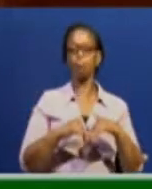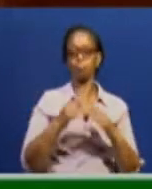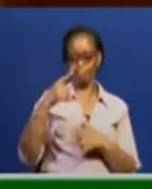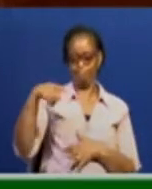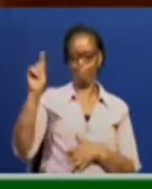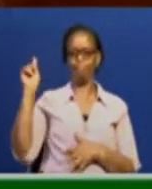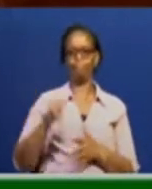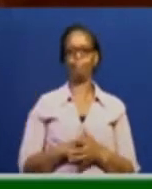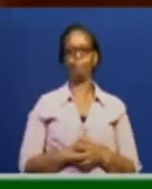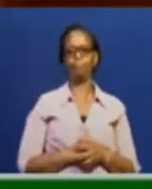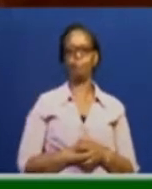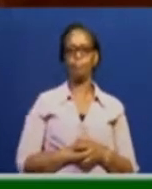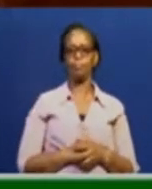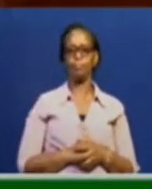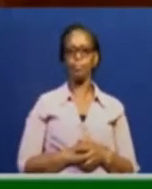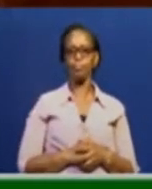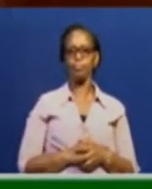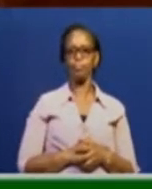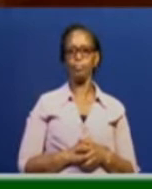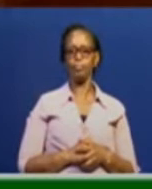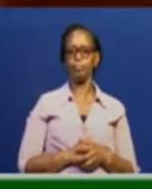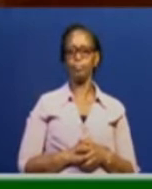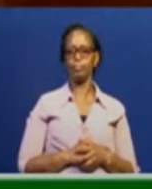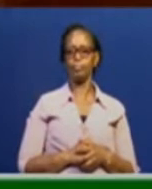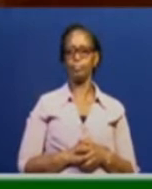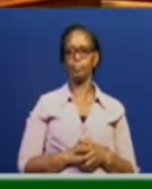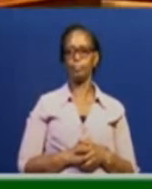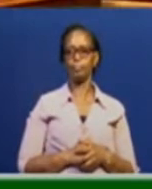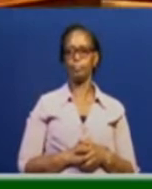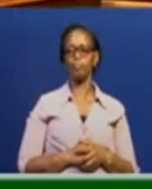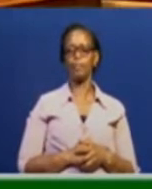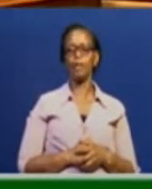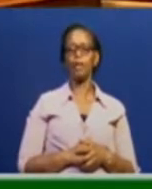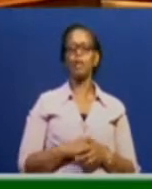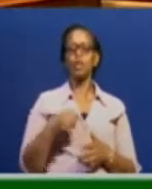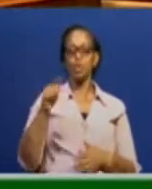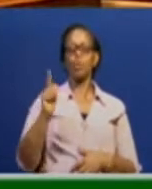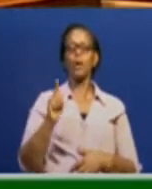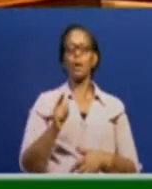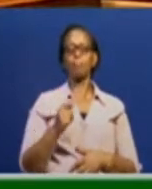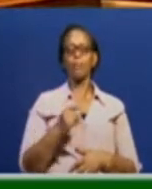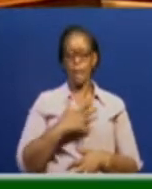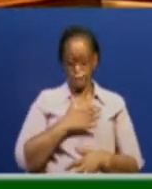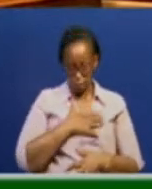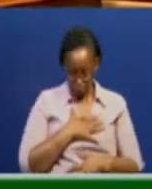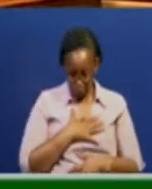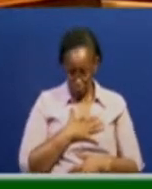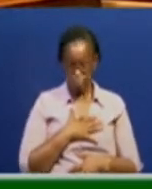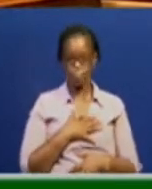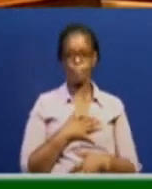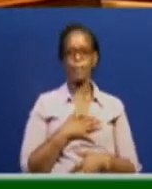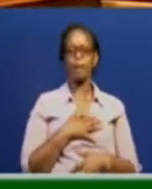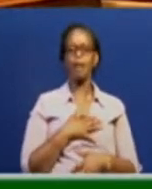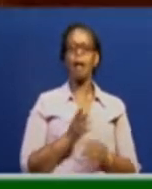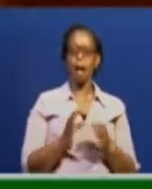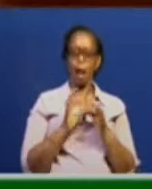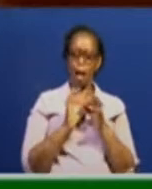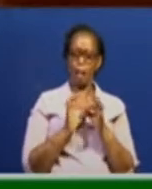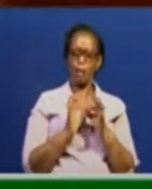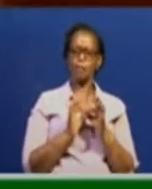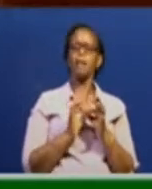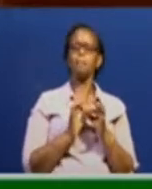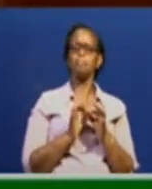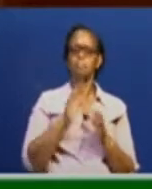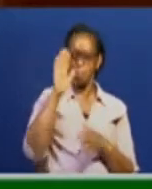convened. Your Excellency, in the custom of Parliament, we recognize